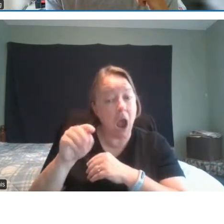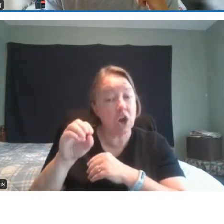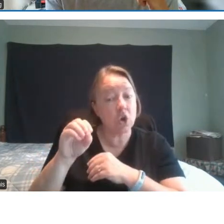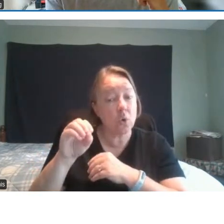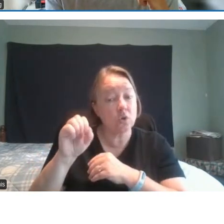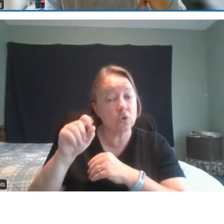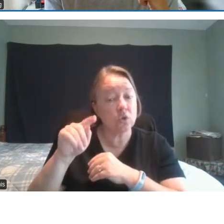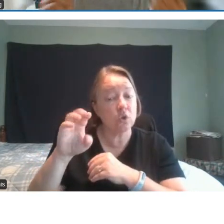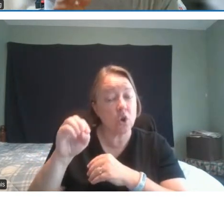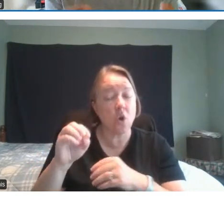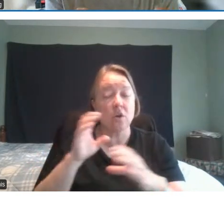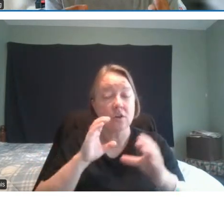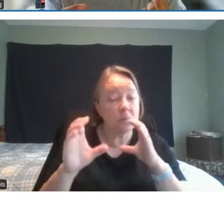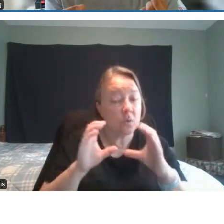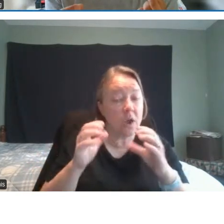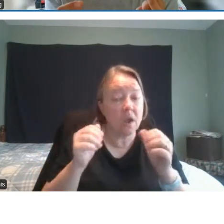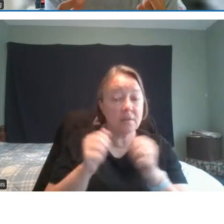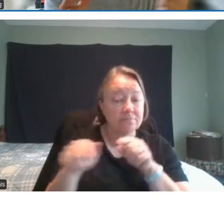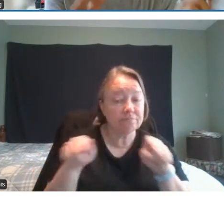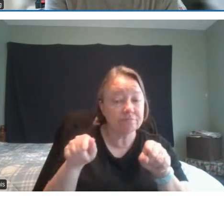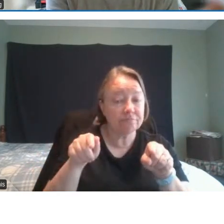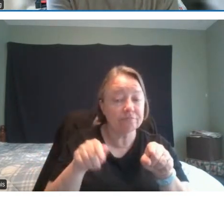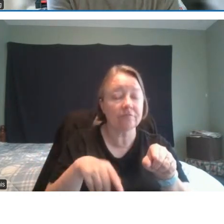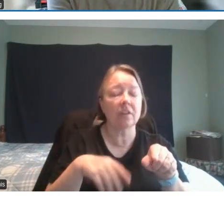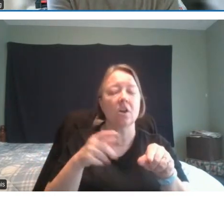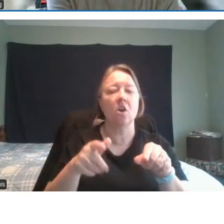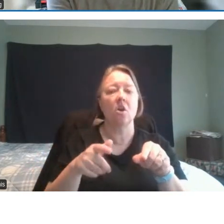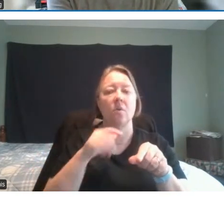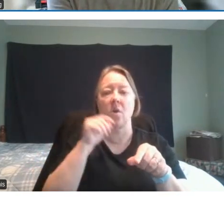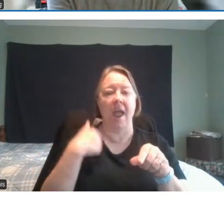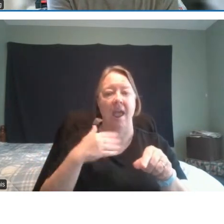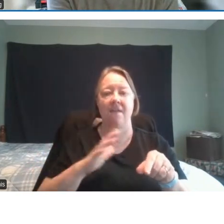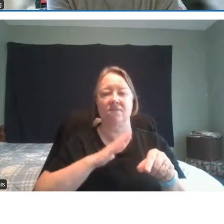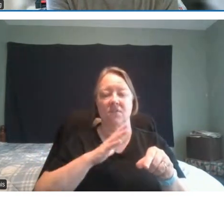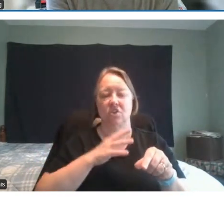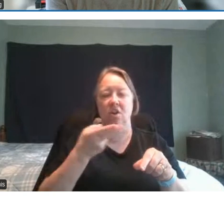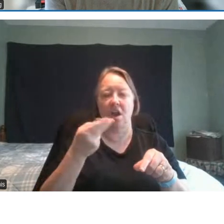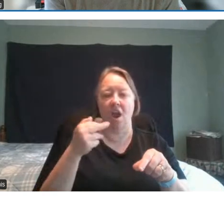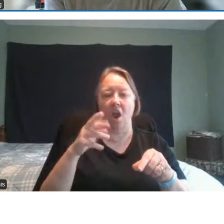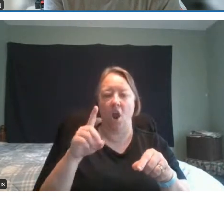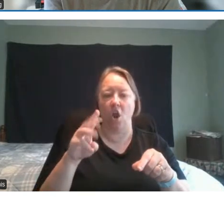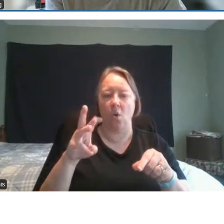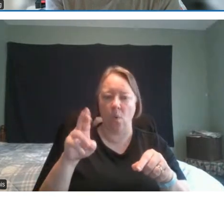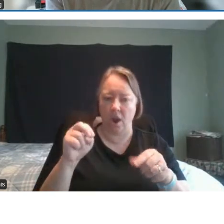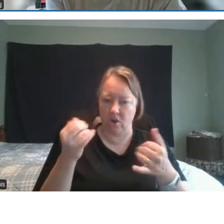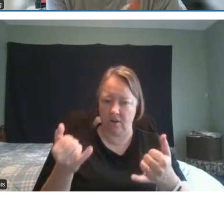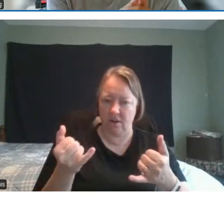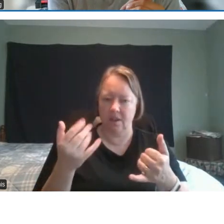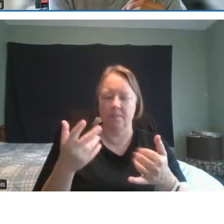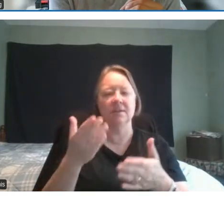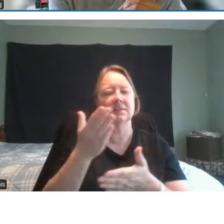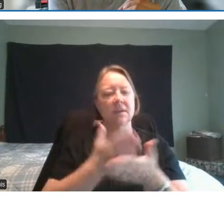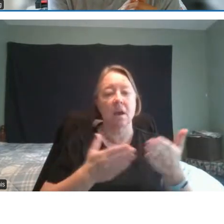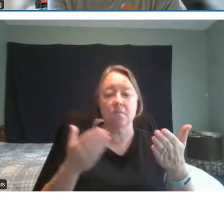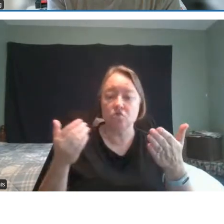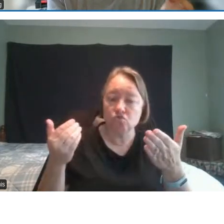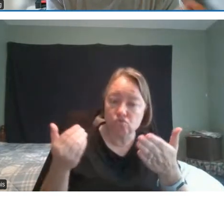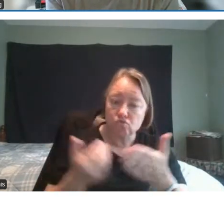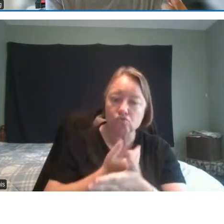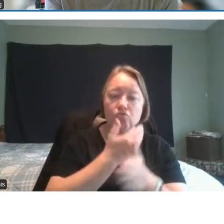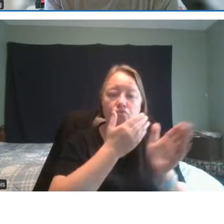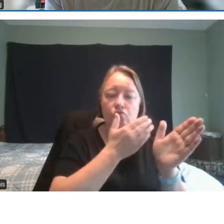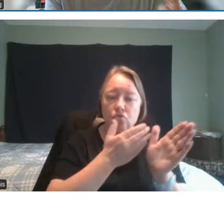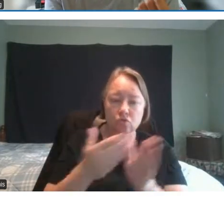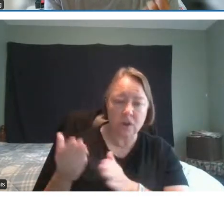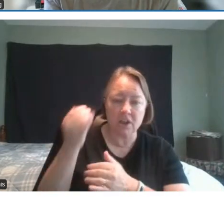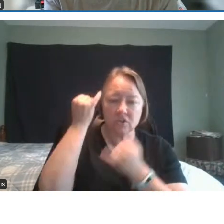the microbit. So even though we don't have an official hardware extension today, there are some new strategies for doing